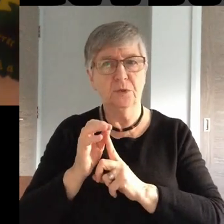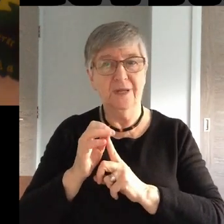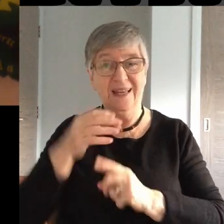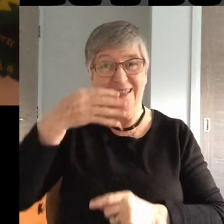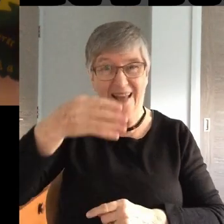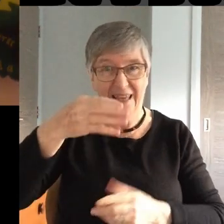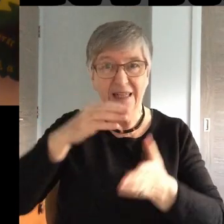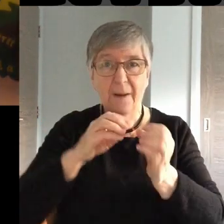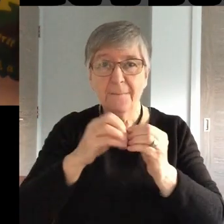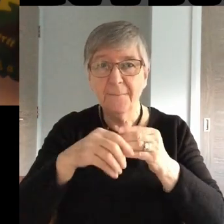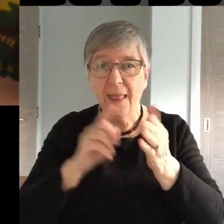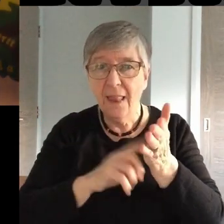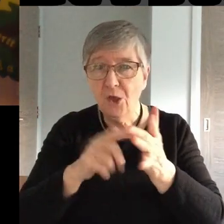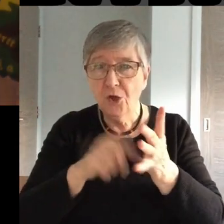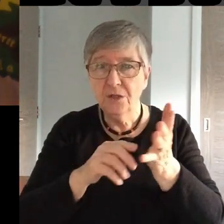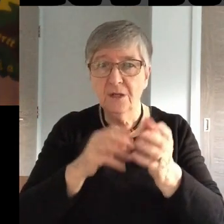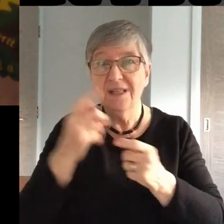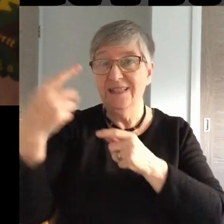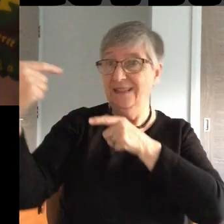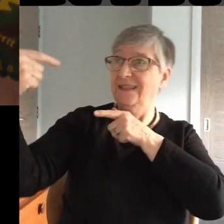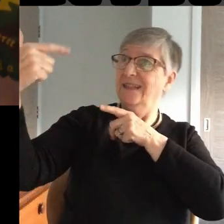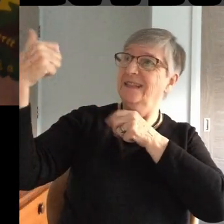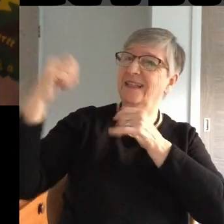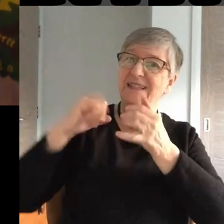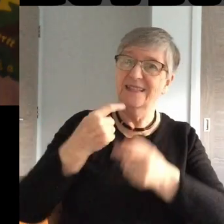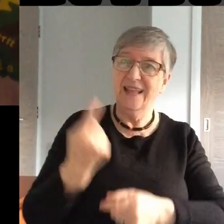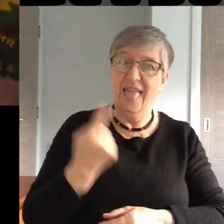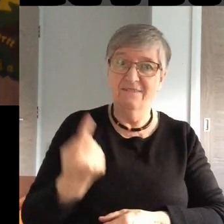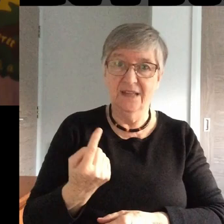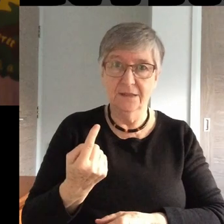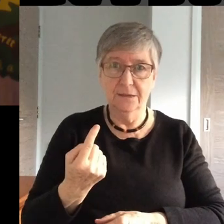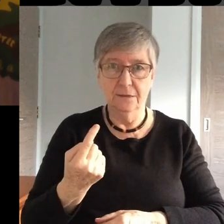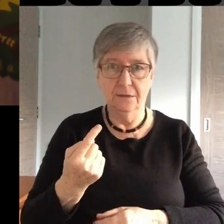9 billion selfies were taken in 2019.